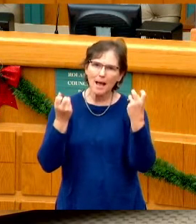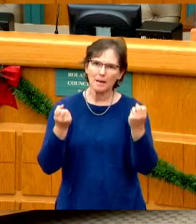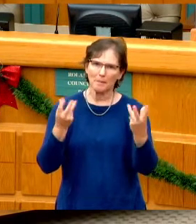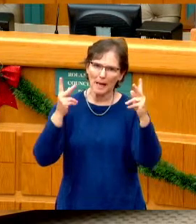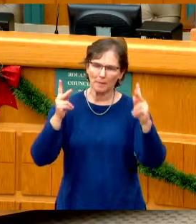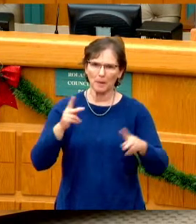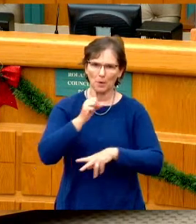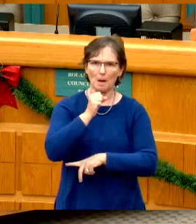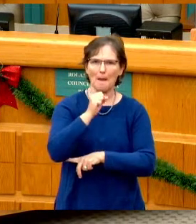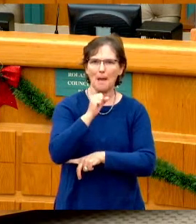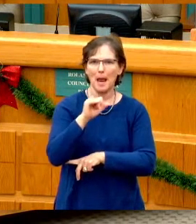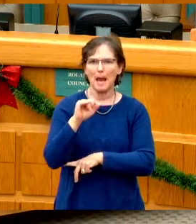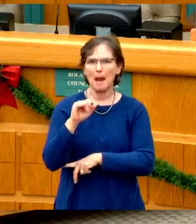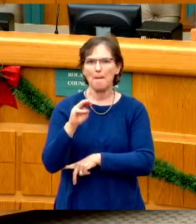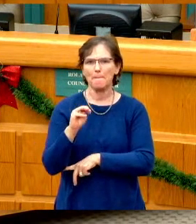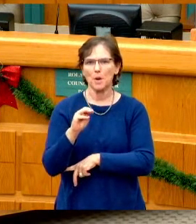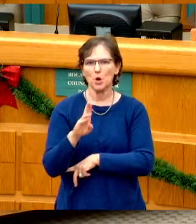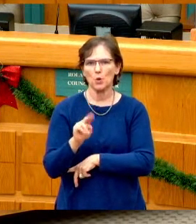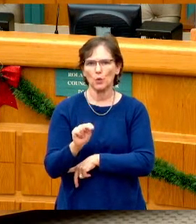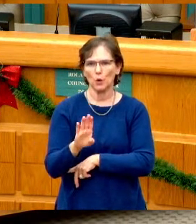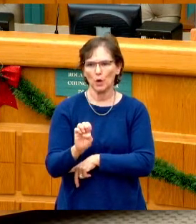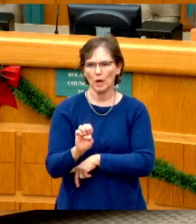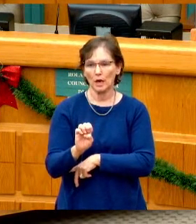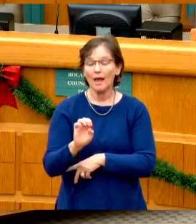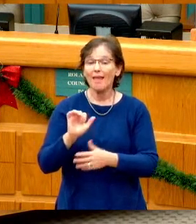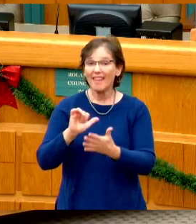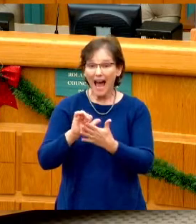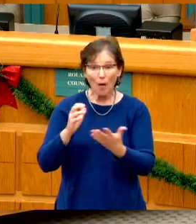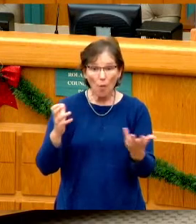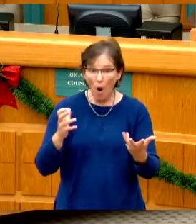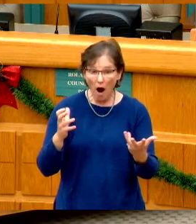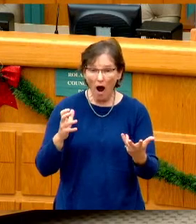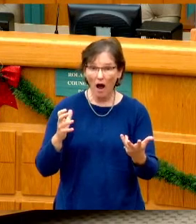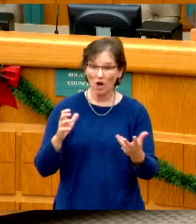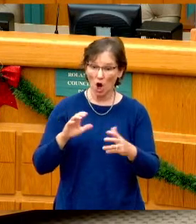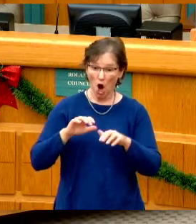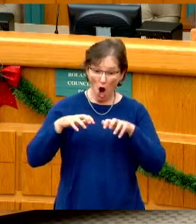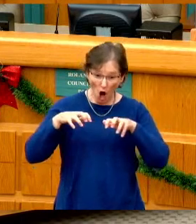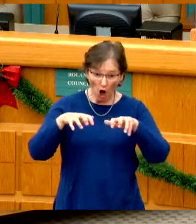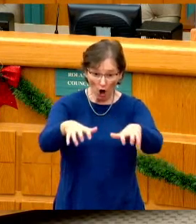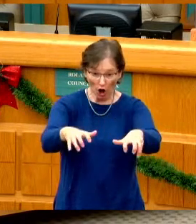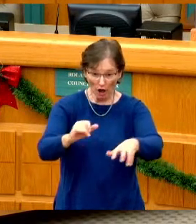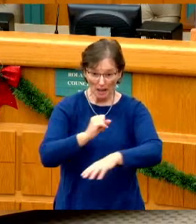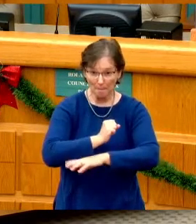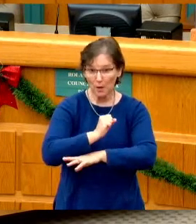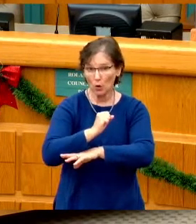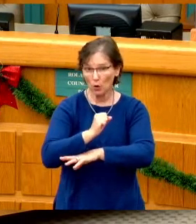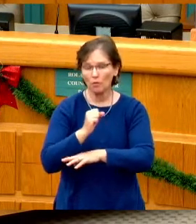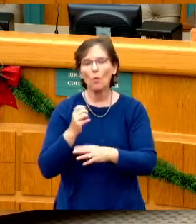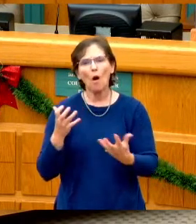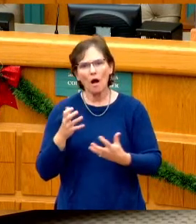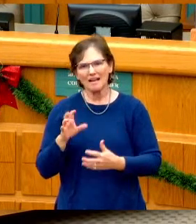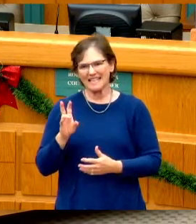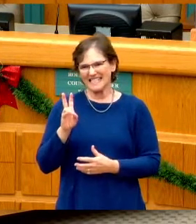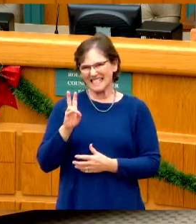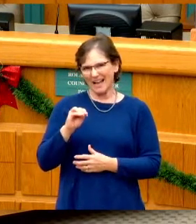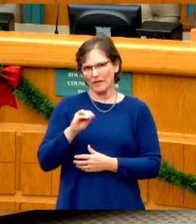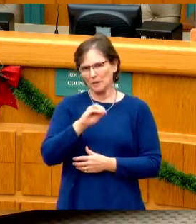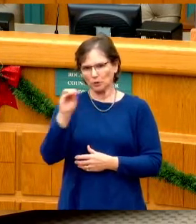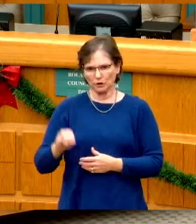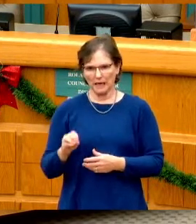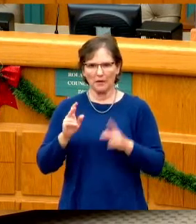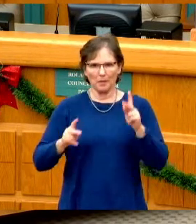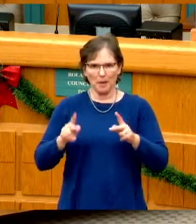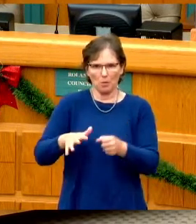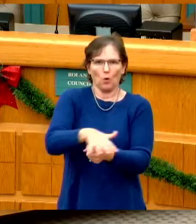means, herd immunity means at least 70% of the population has either been vaccinated and has some type of protection,